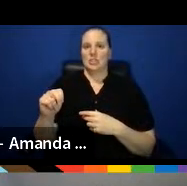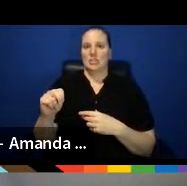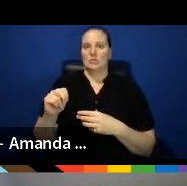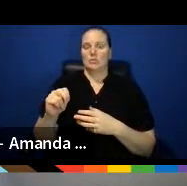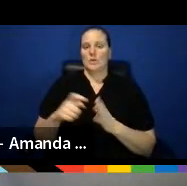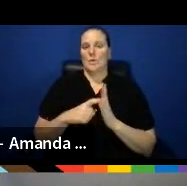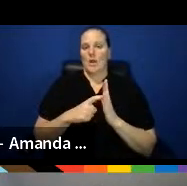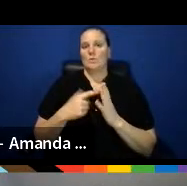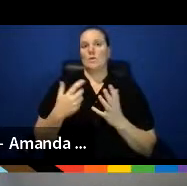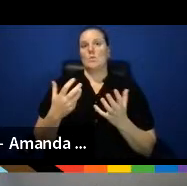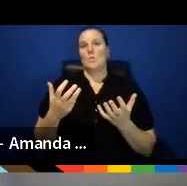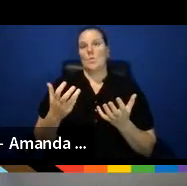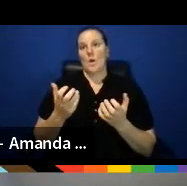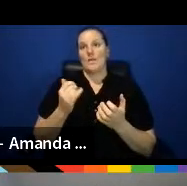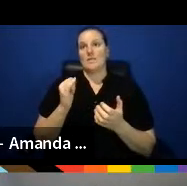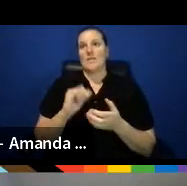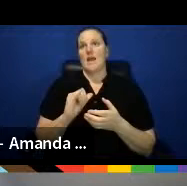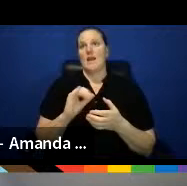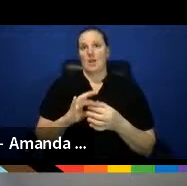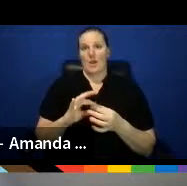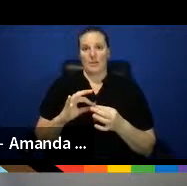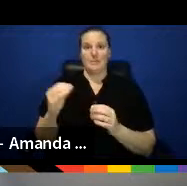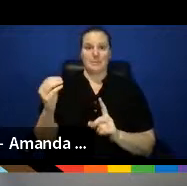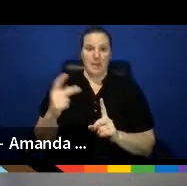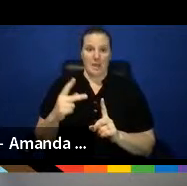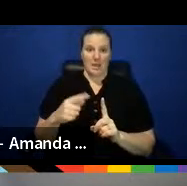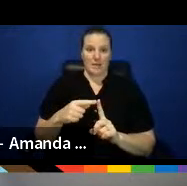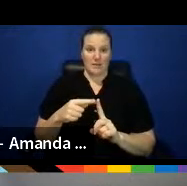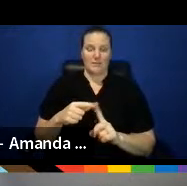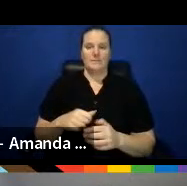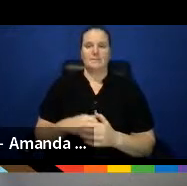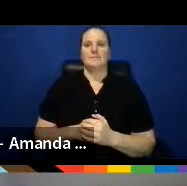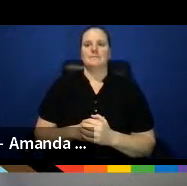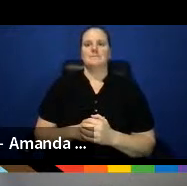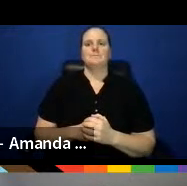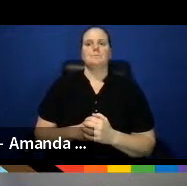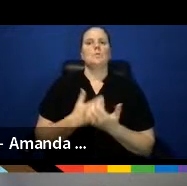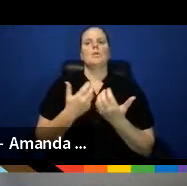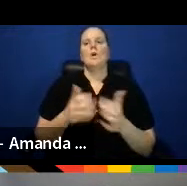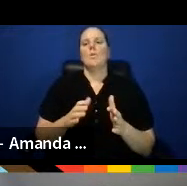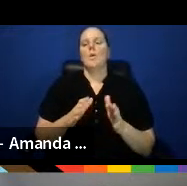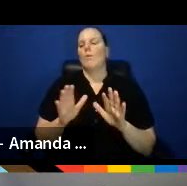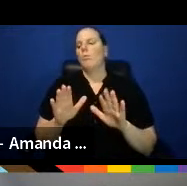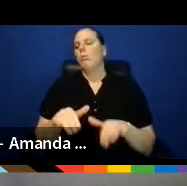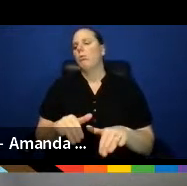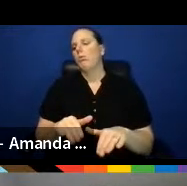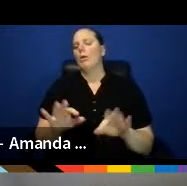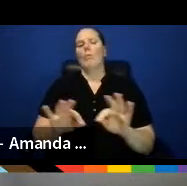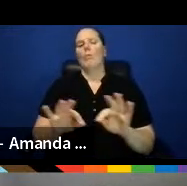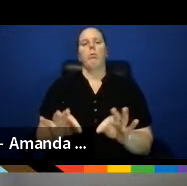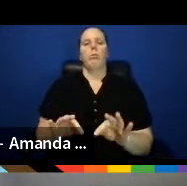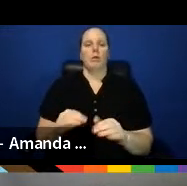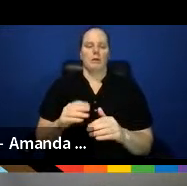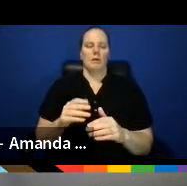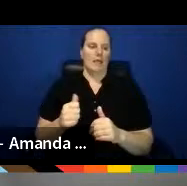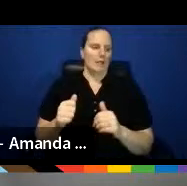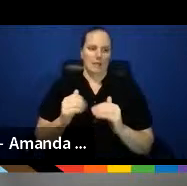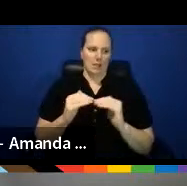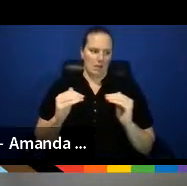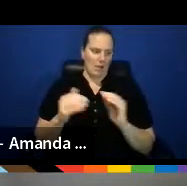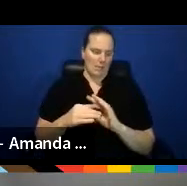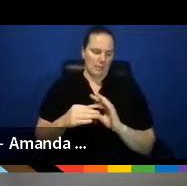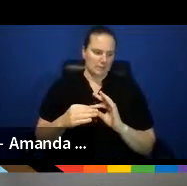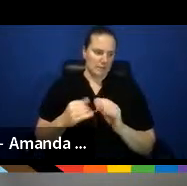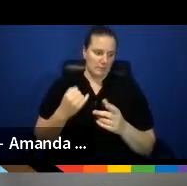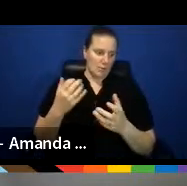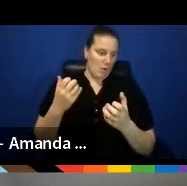really want to get those comments back. And so we do not want to discourage at any level any comments coming in. If you guys want to